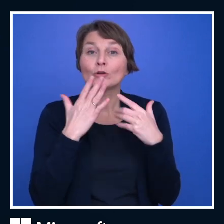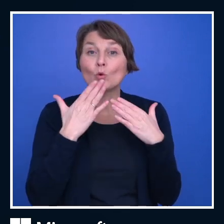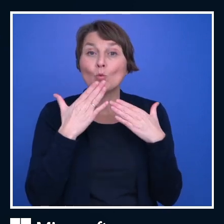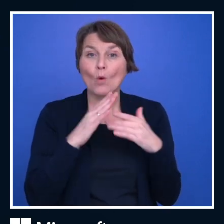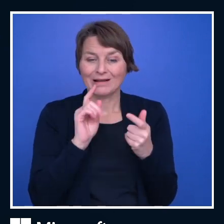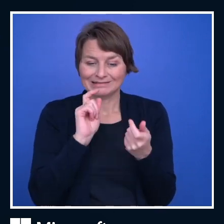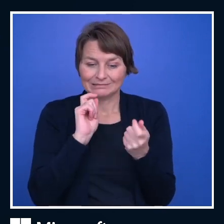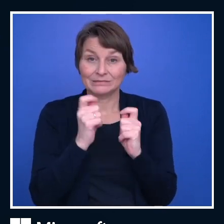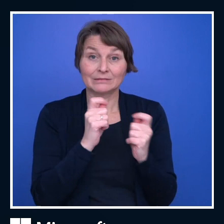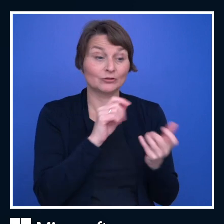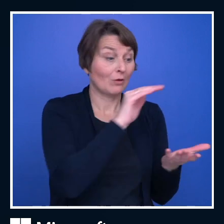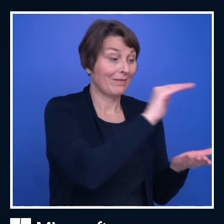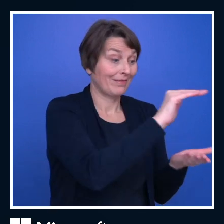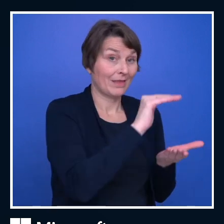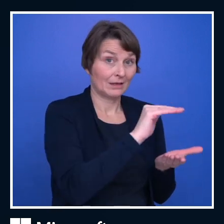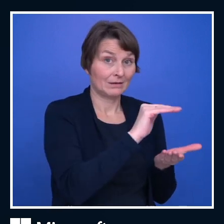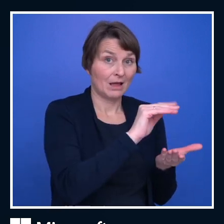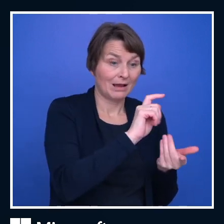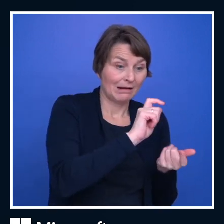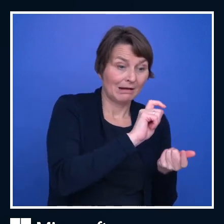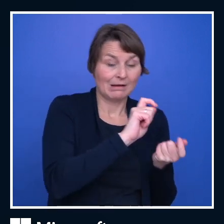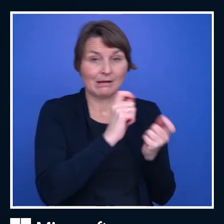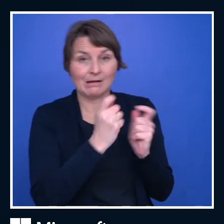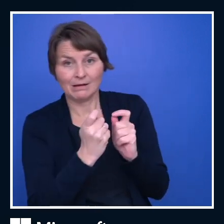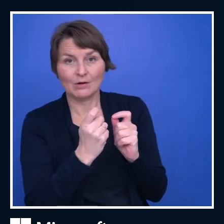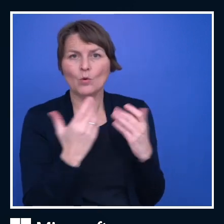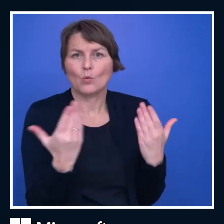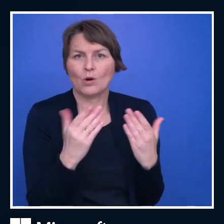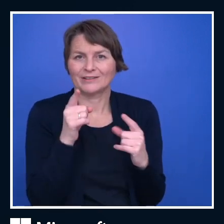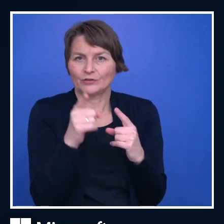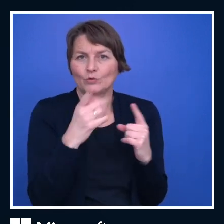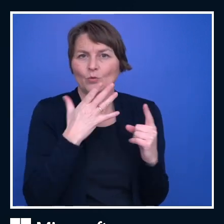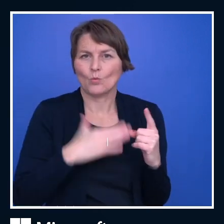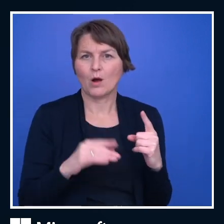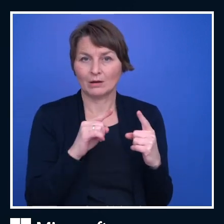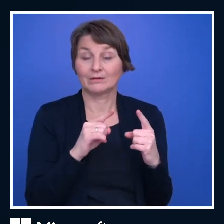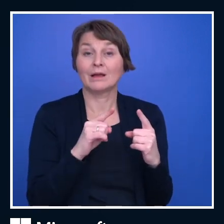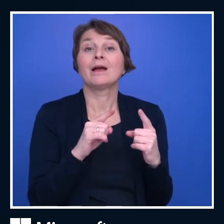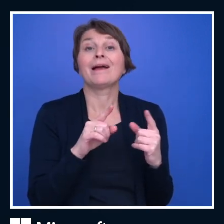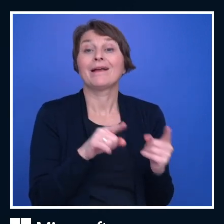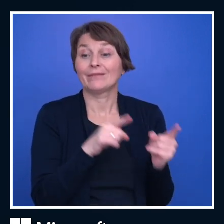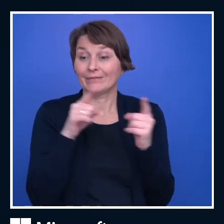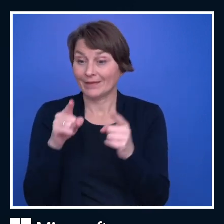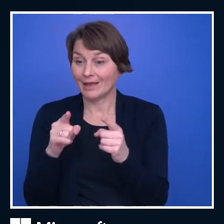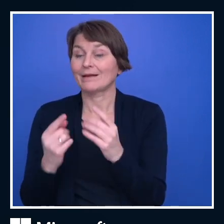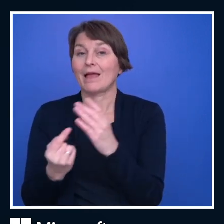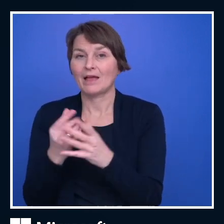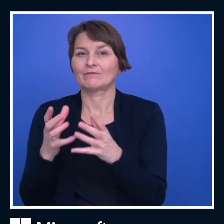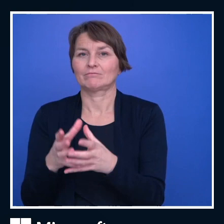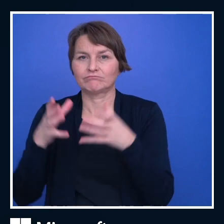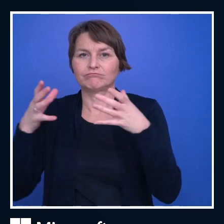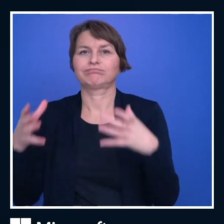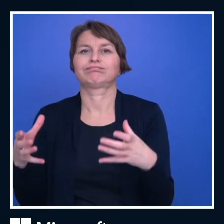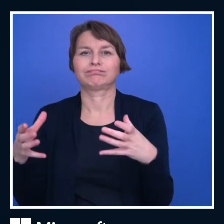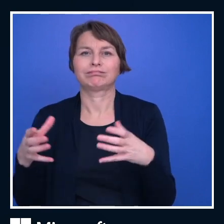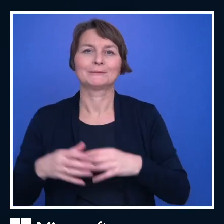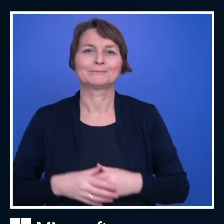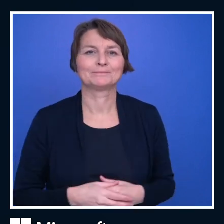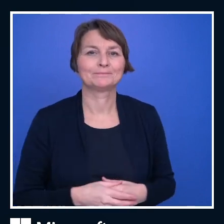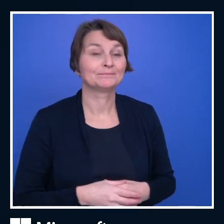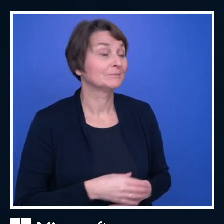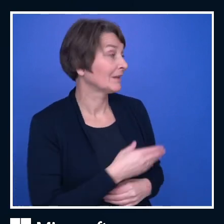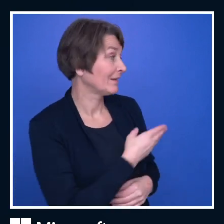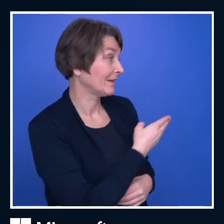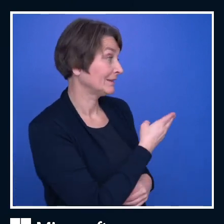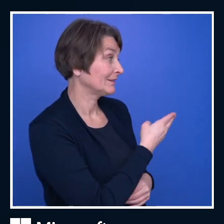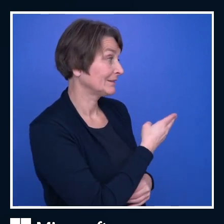data to get to the enrichments that you want. Now, in this part, and that's the easy